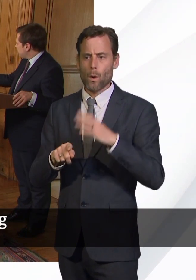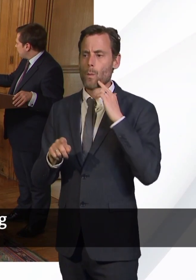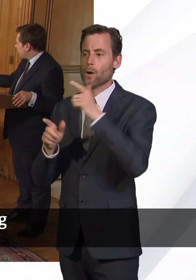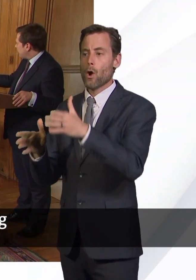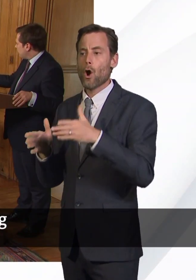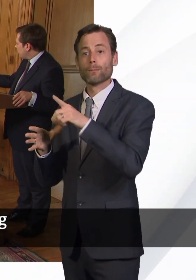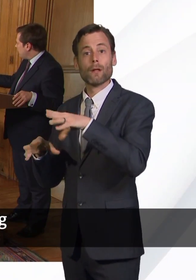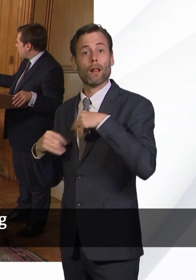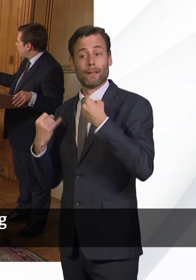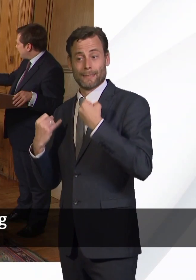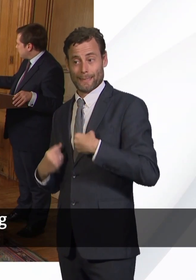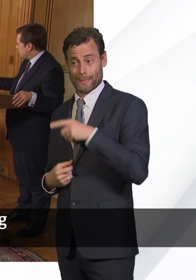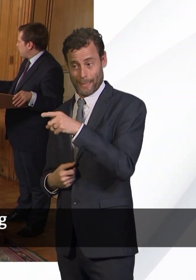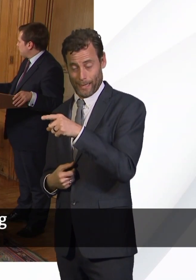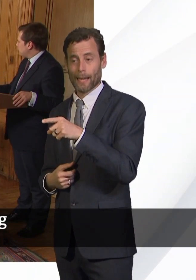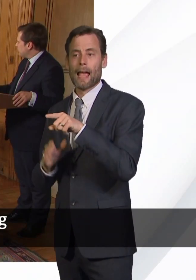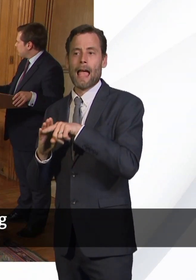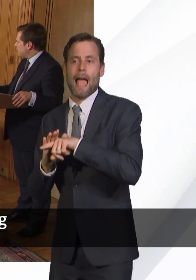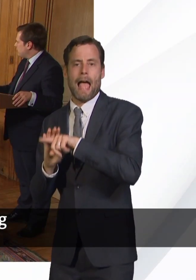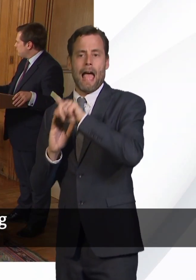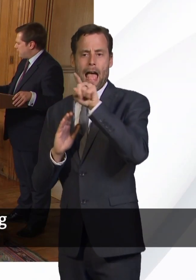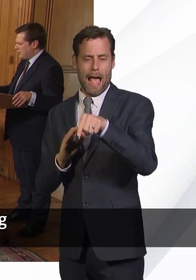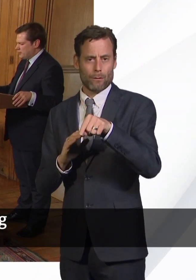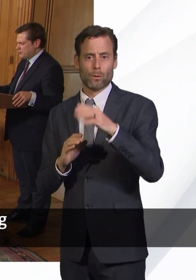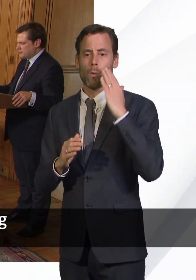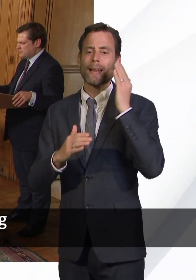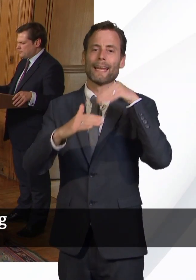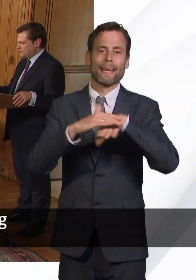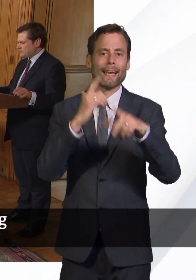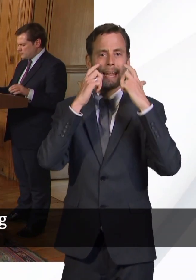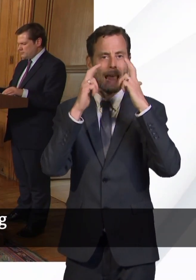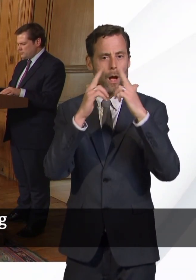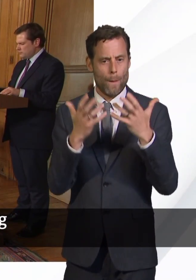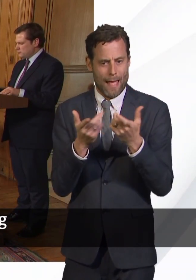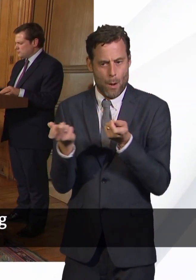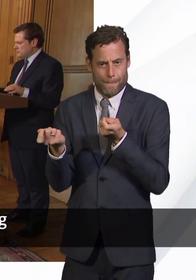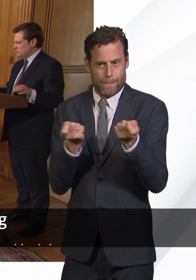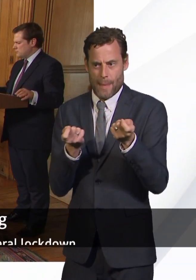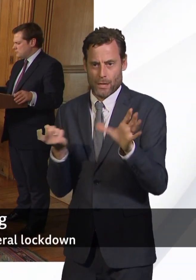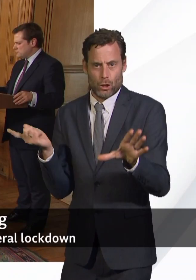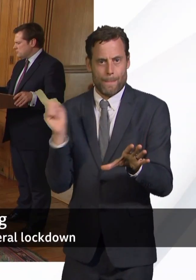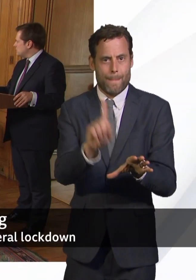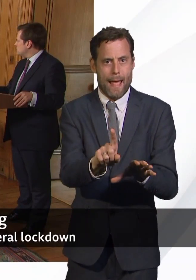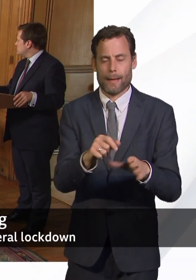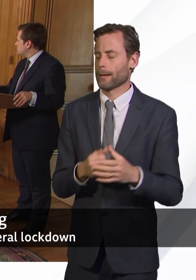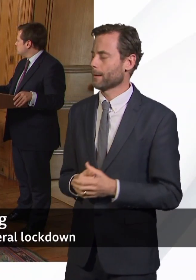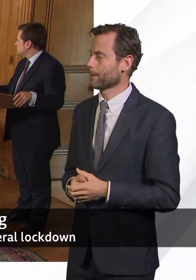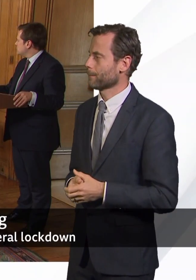there's anything you'd like to add on the package that we're bringing forward for Yes, for I mean, care just homes. from a clinical perspective,